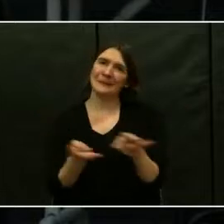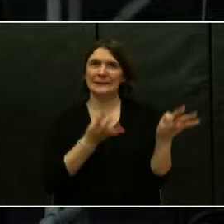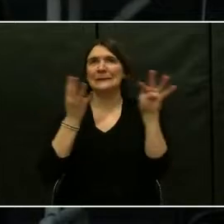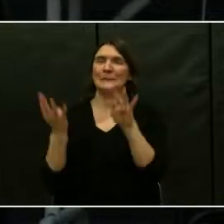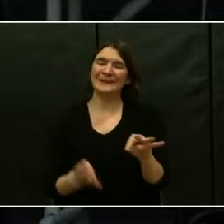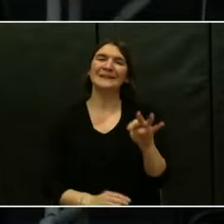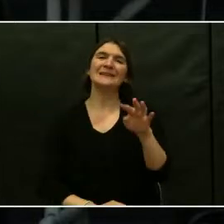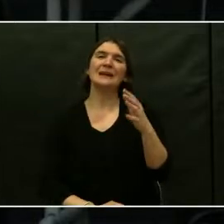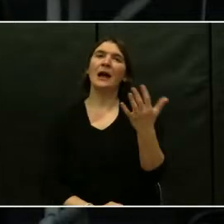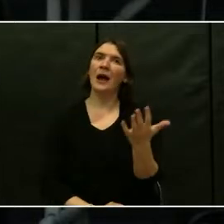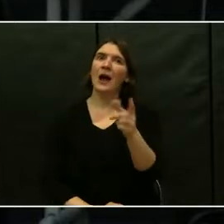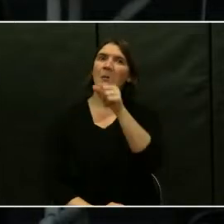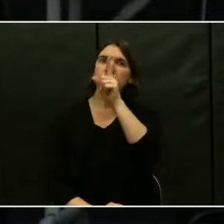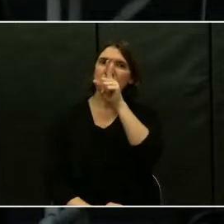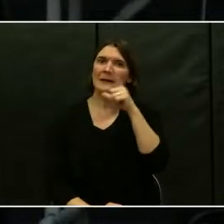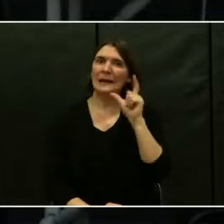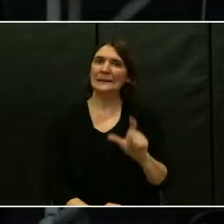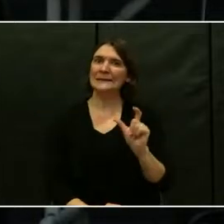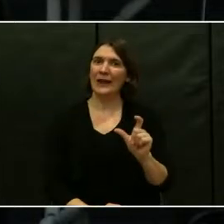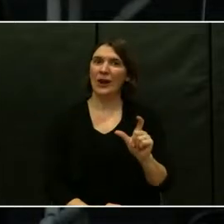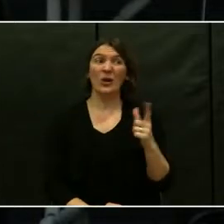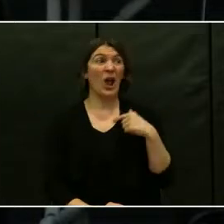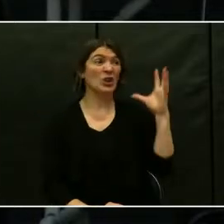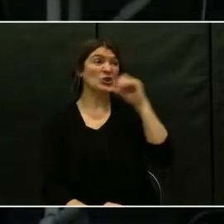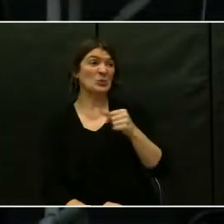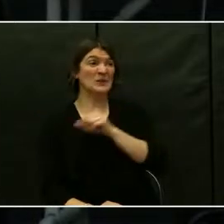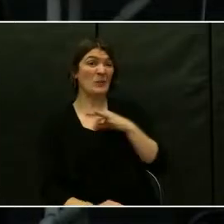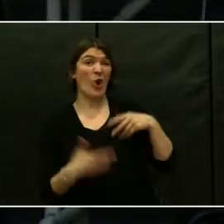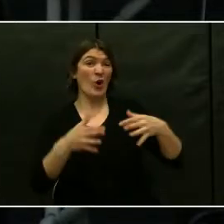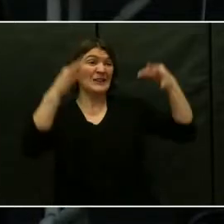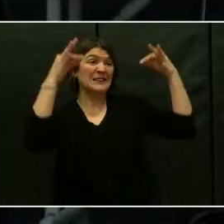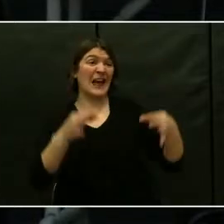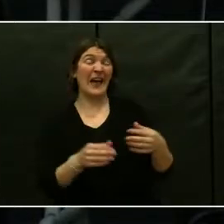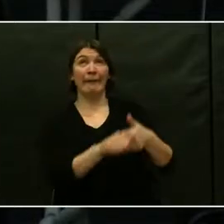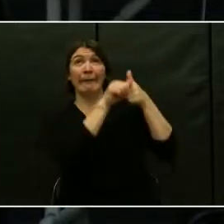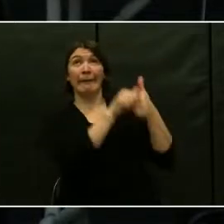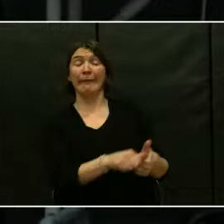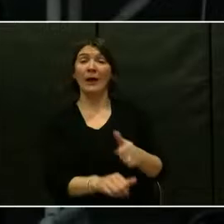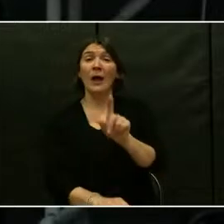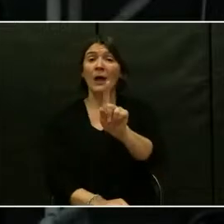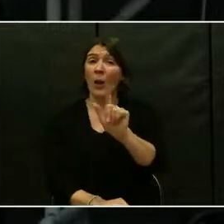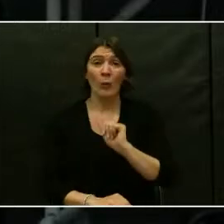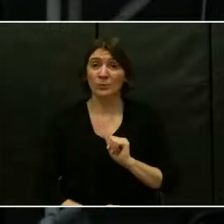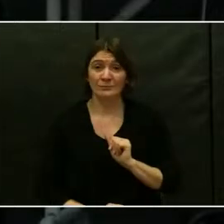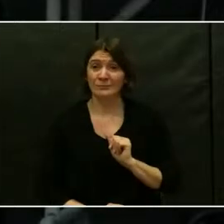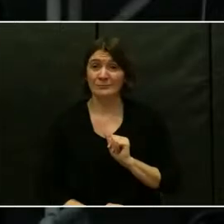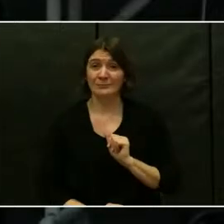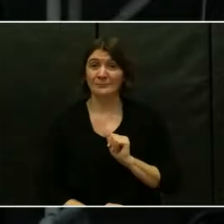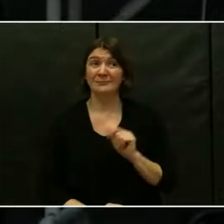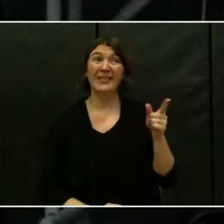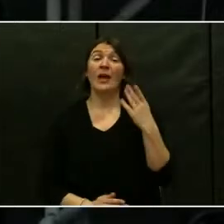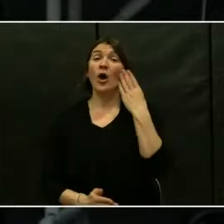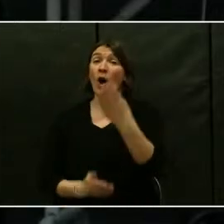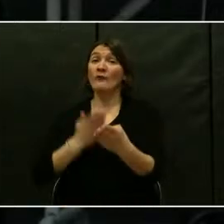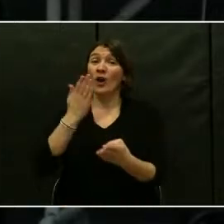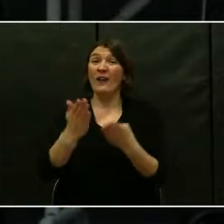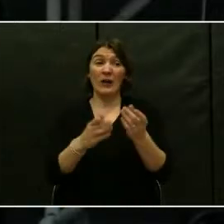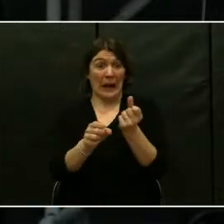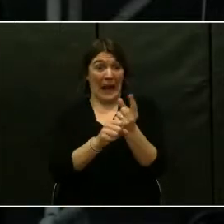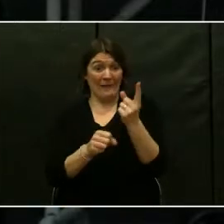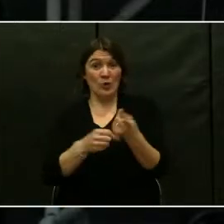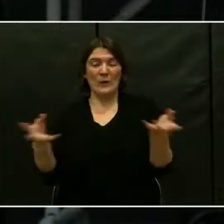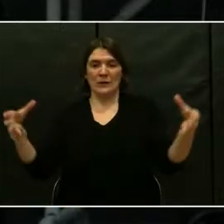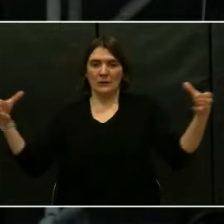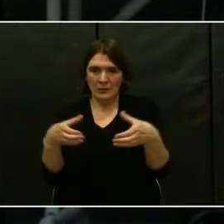wiser and better informed select board has already decided and yet yet every year that I've had the